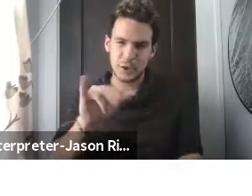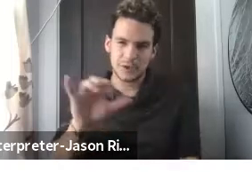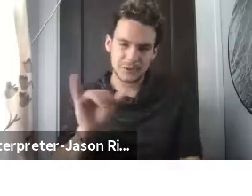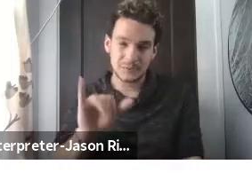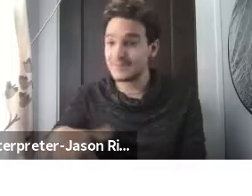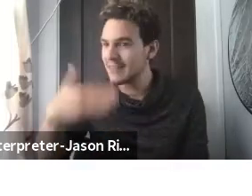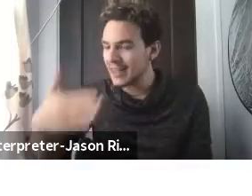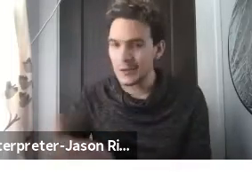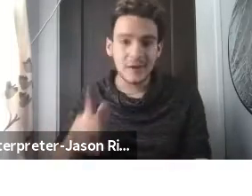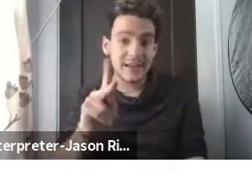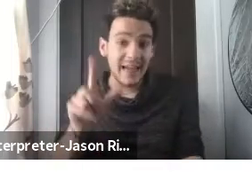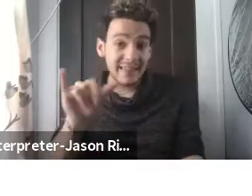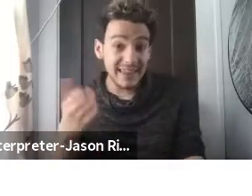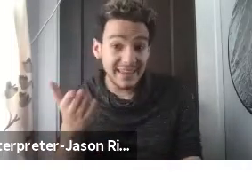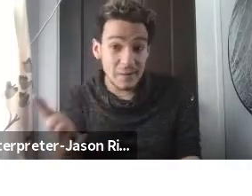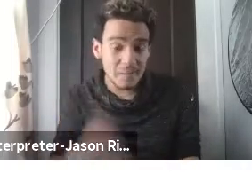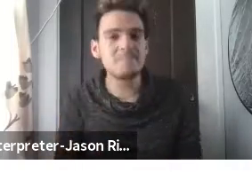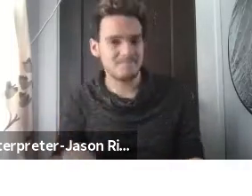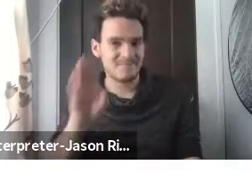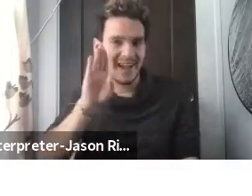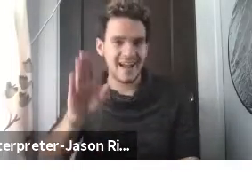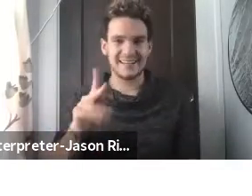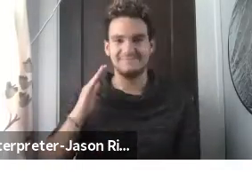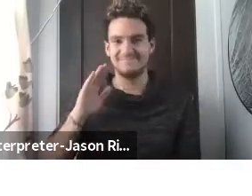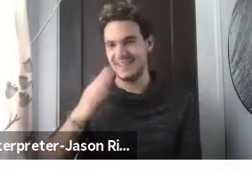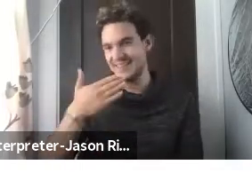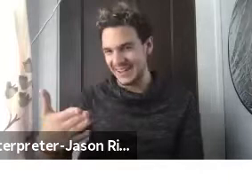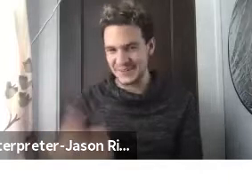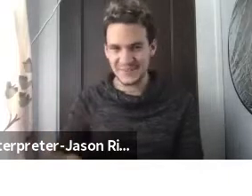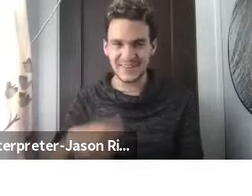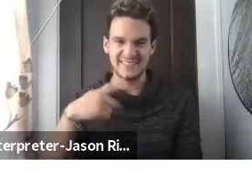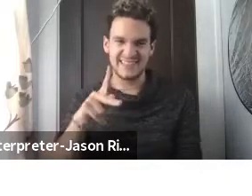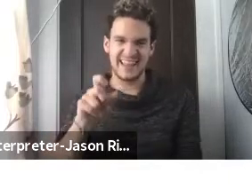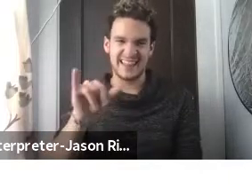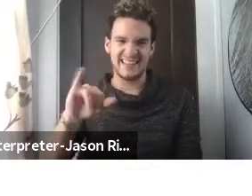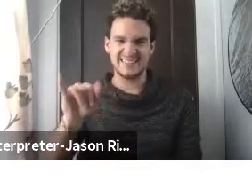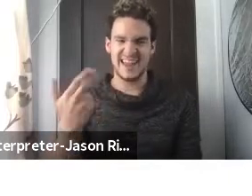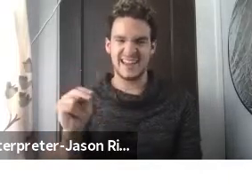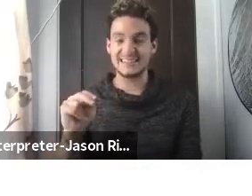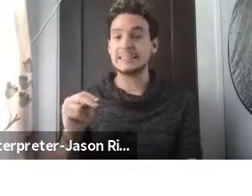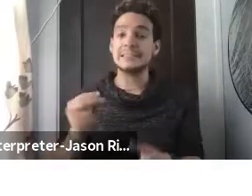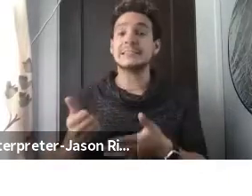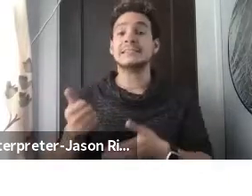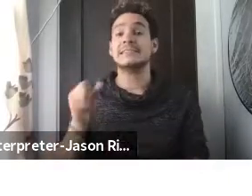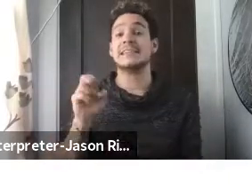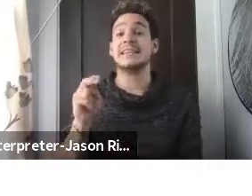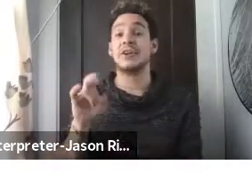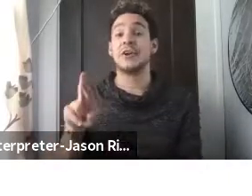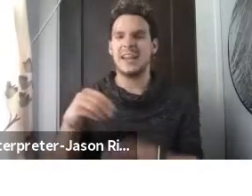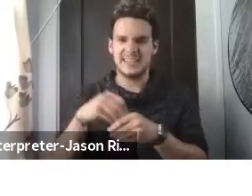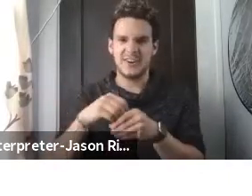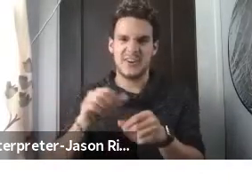Michael. Kelly? Yeah. Thanks, Suzanne. I'm Kelly John. I'm a senior interior architect